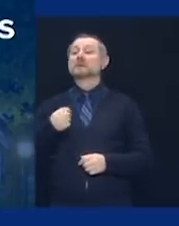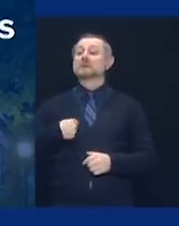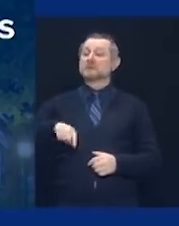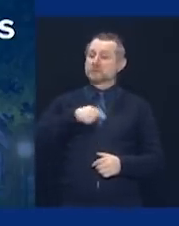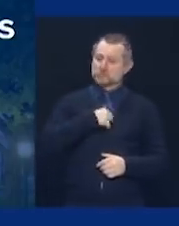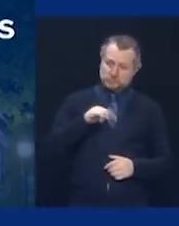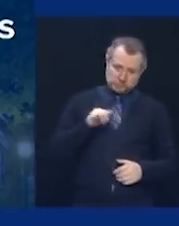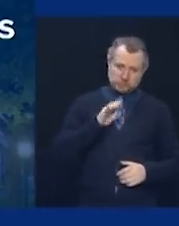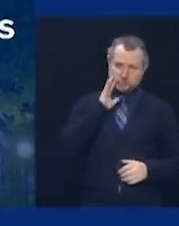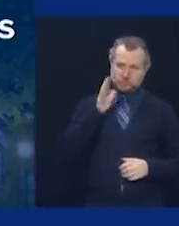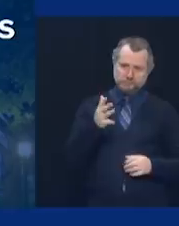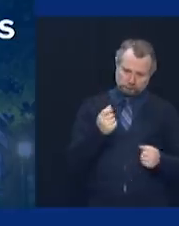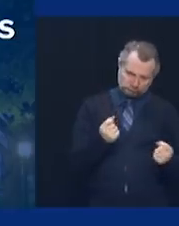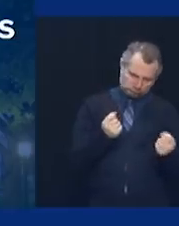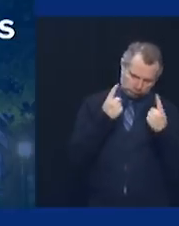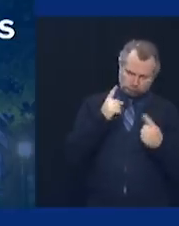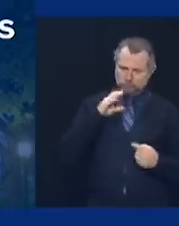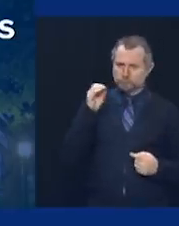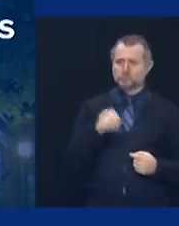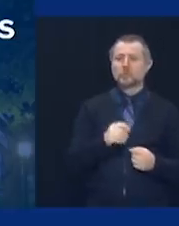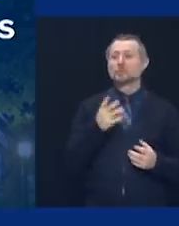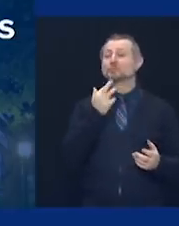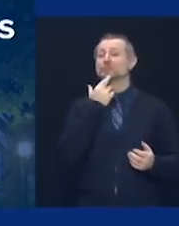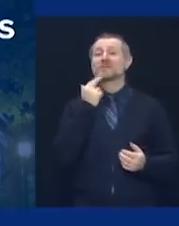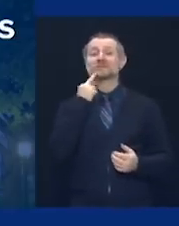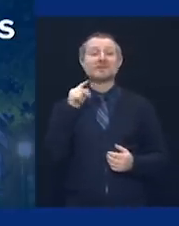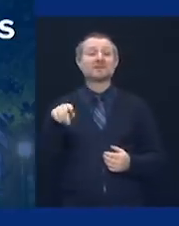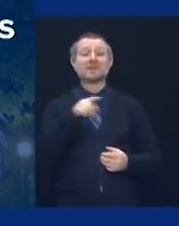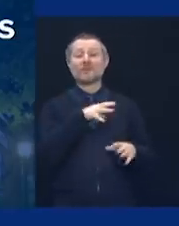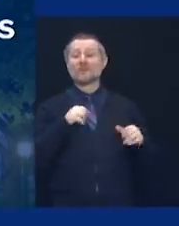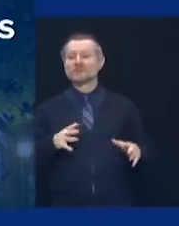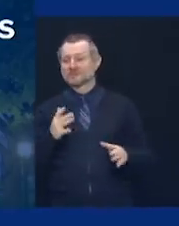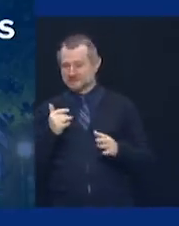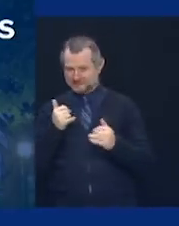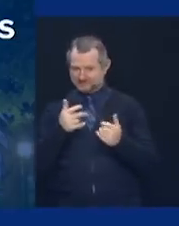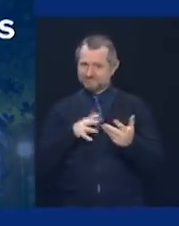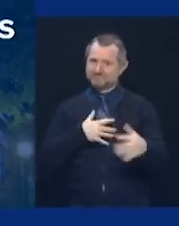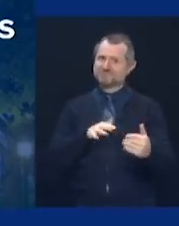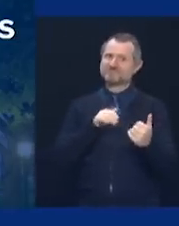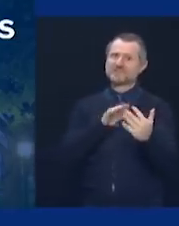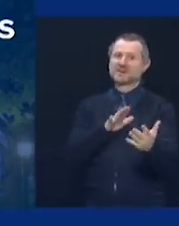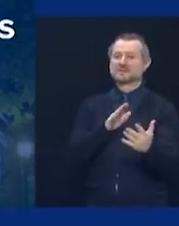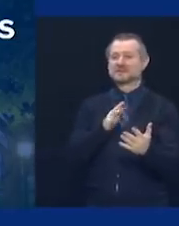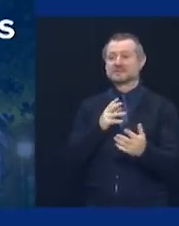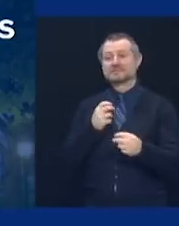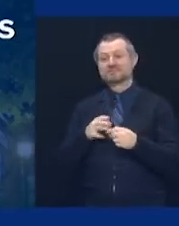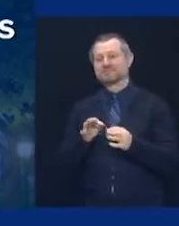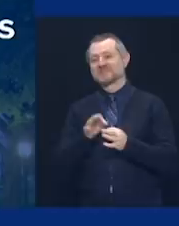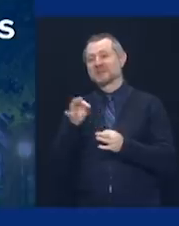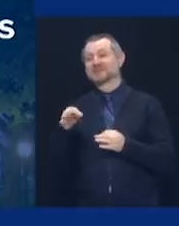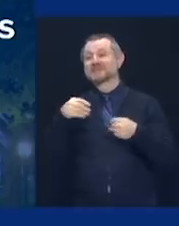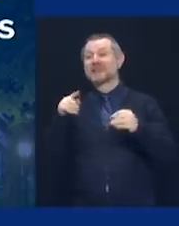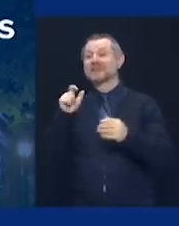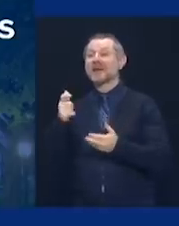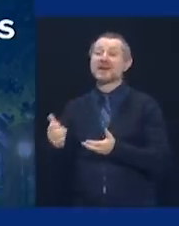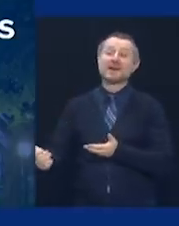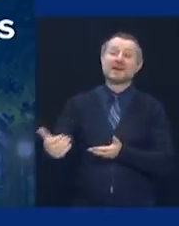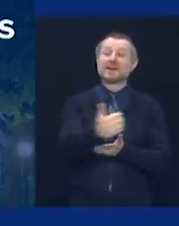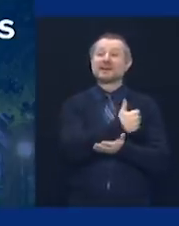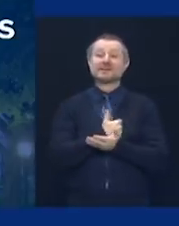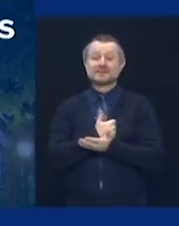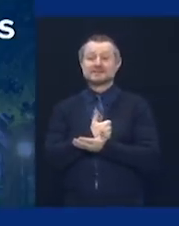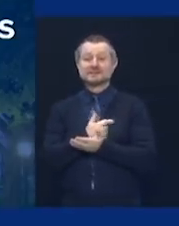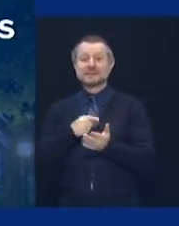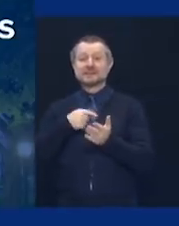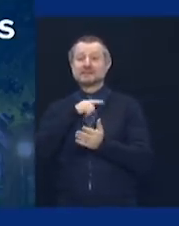100% the situation that the restaurants are in. We're extending the sales tax deadlines for the New York City restaurants by waiving interest and penalties